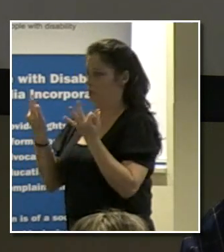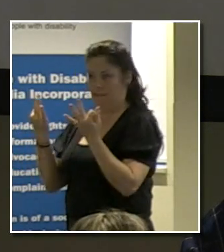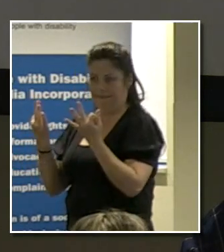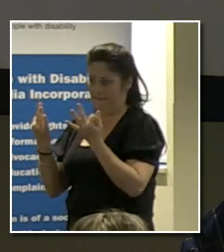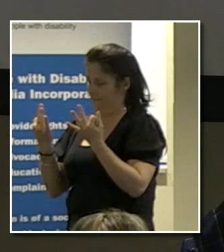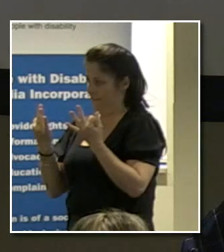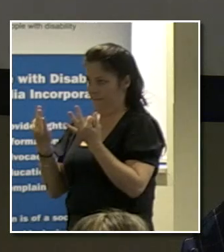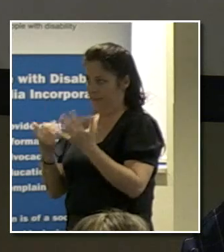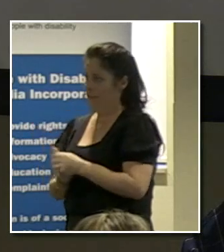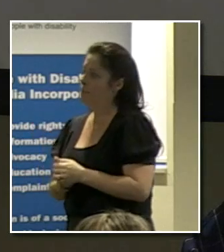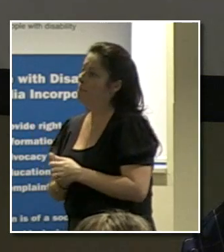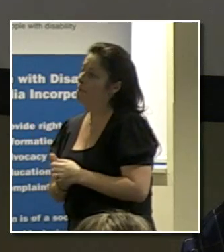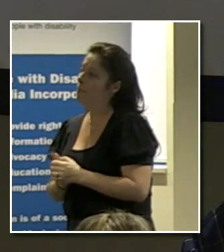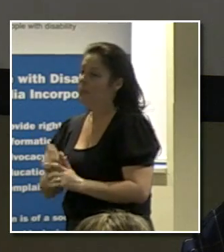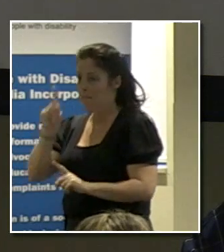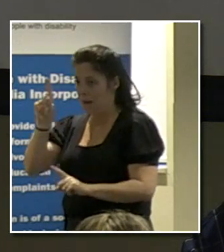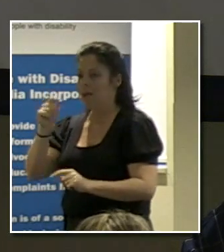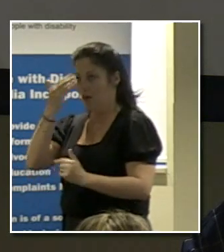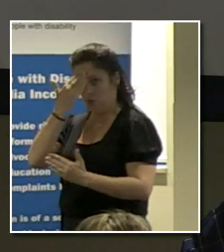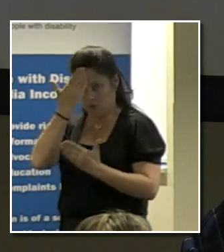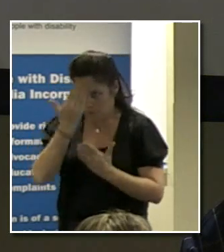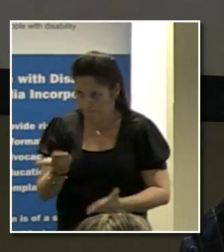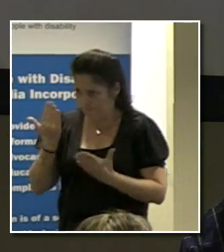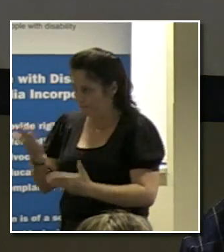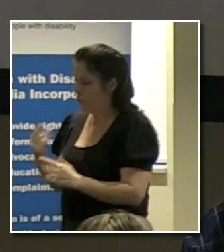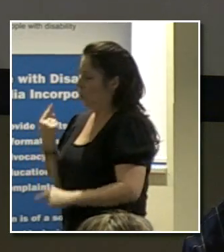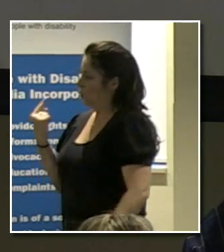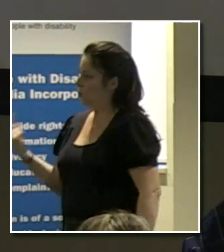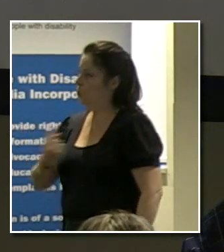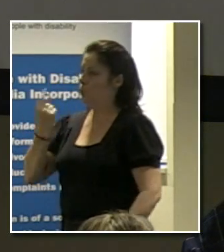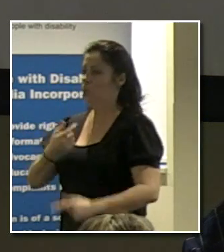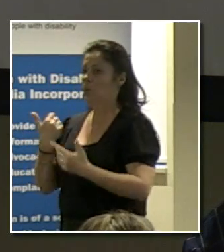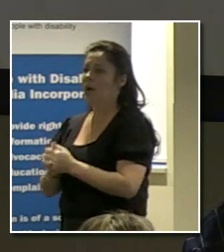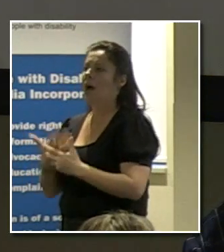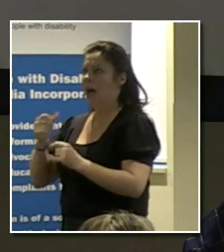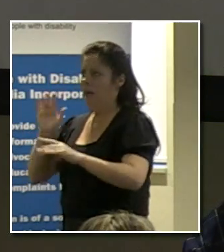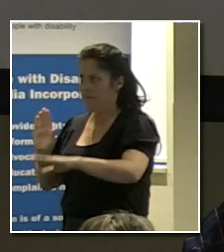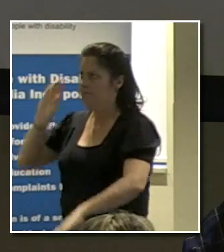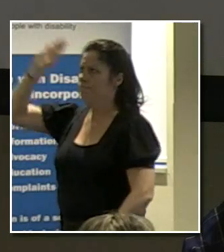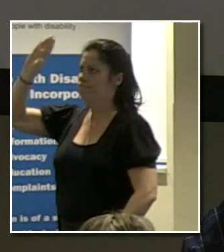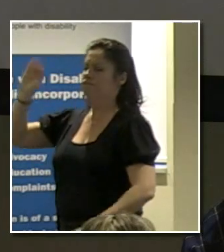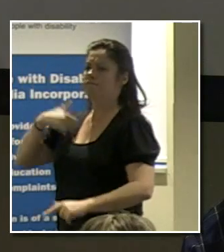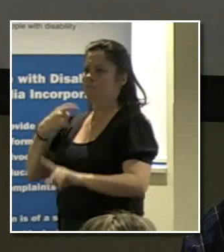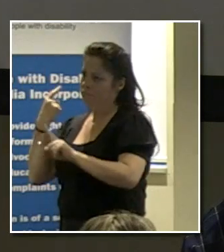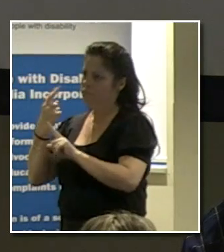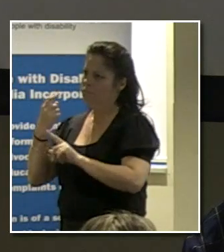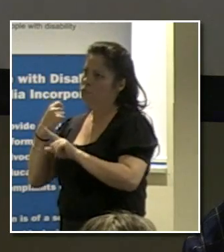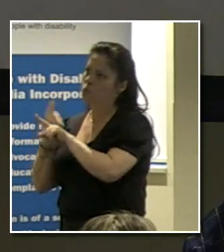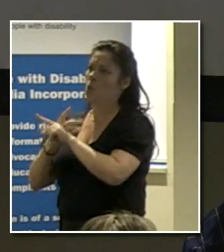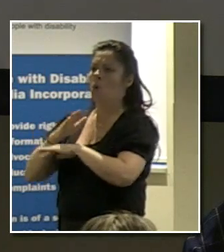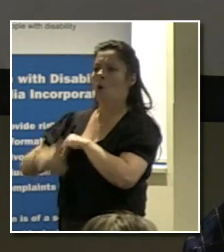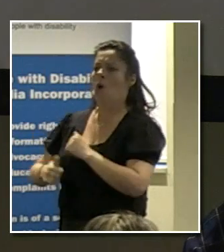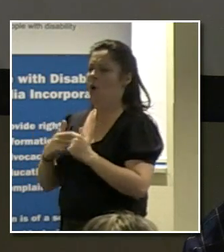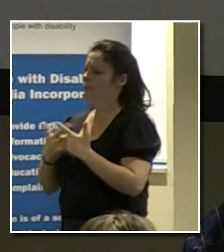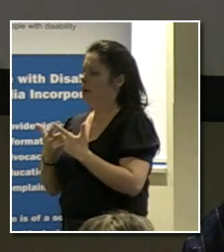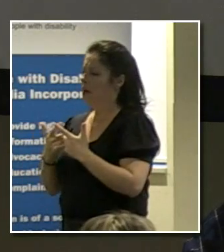take a moment to thank, by acclamation, all of those who have spoken out against rape and violence this year through the Commission